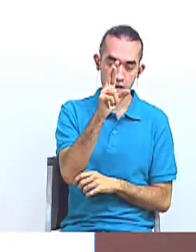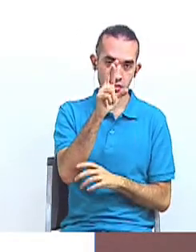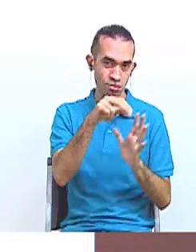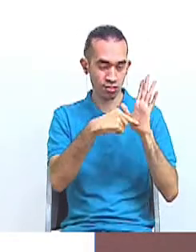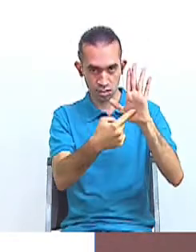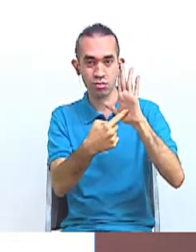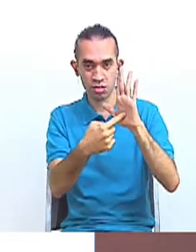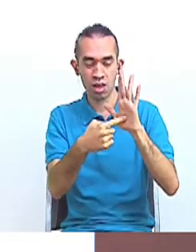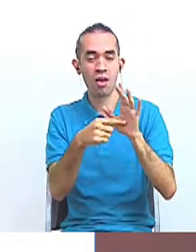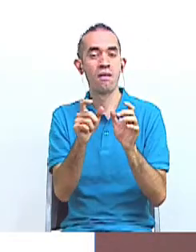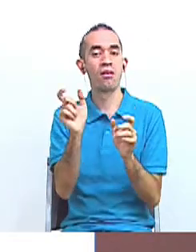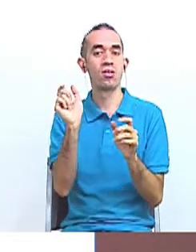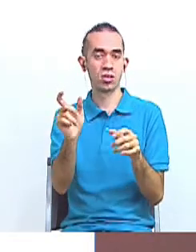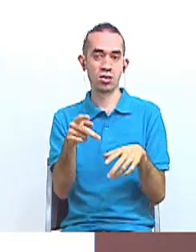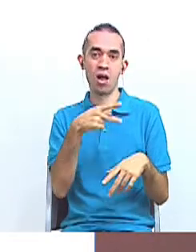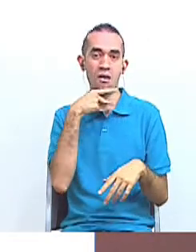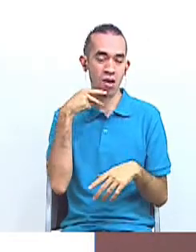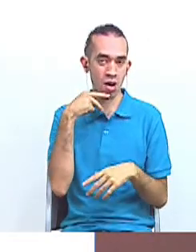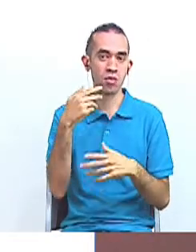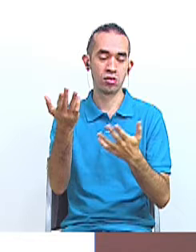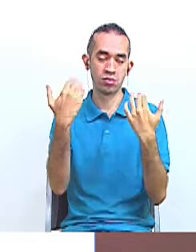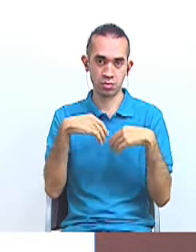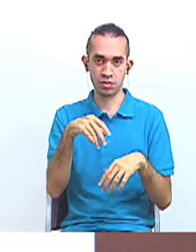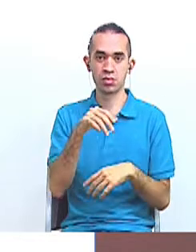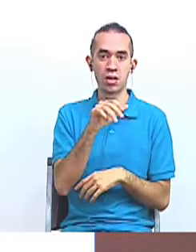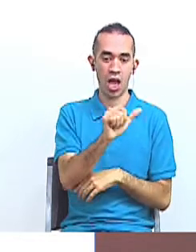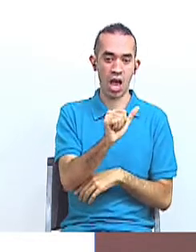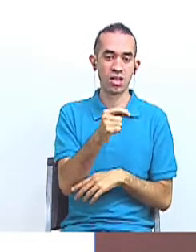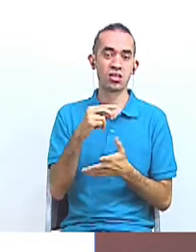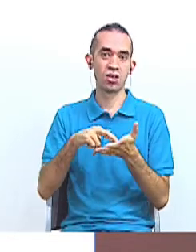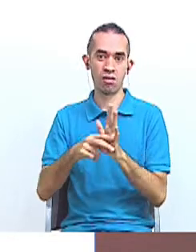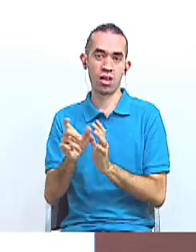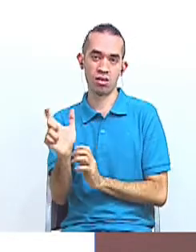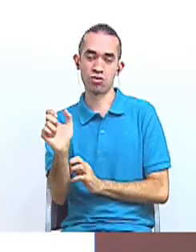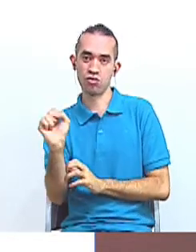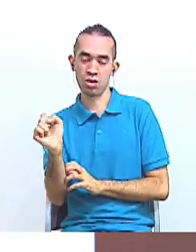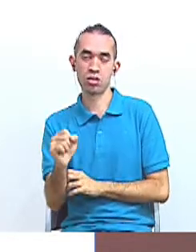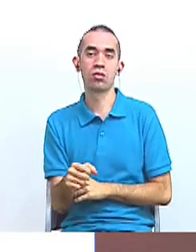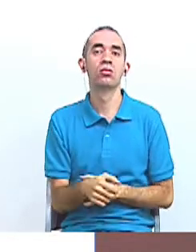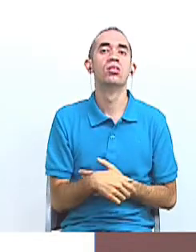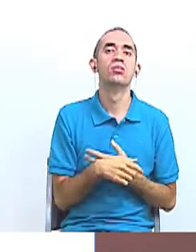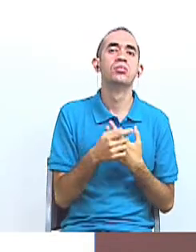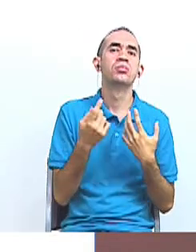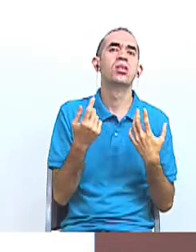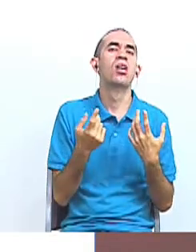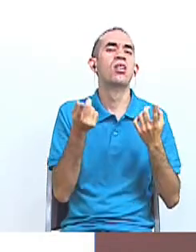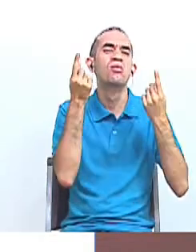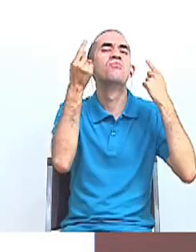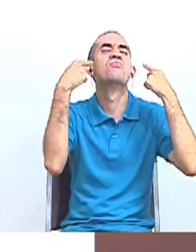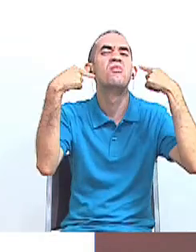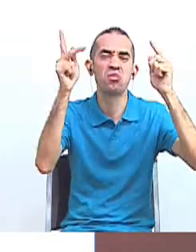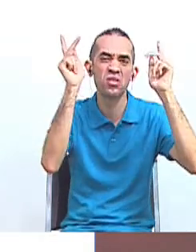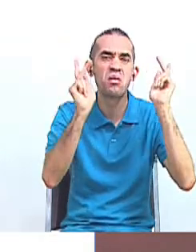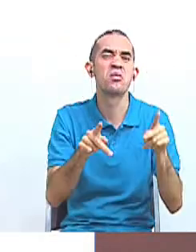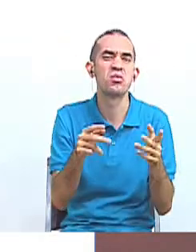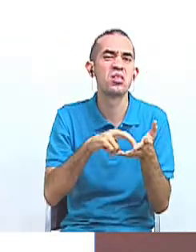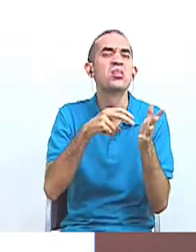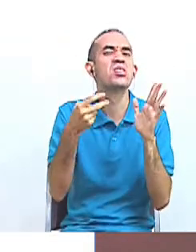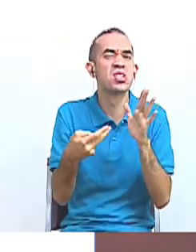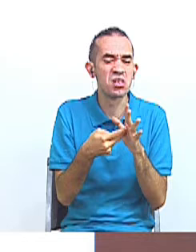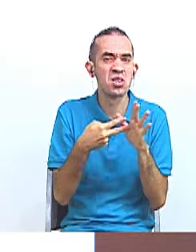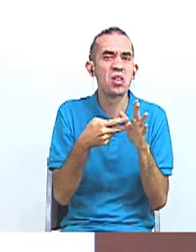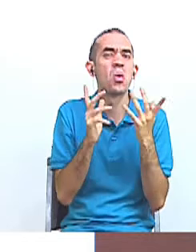noun. So a very famous person, what is that? Which of those words? Let's see the answer for that